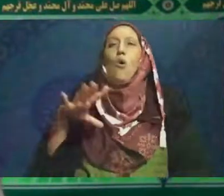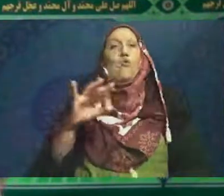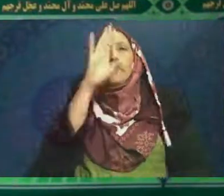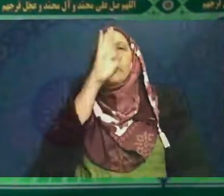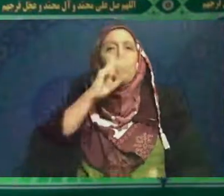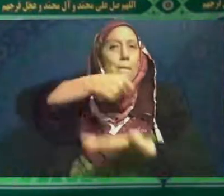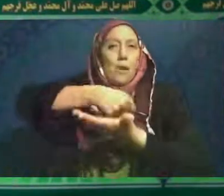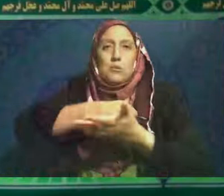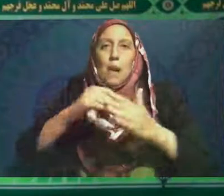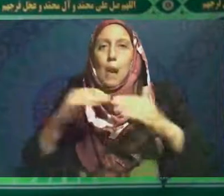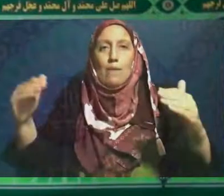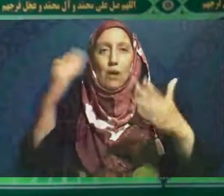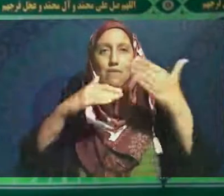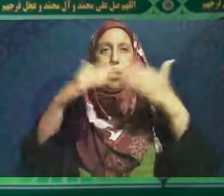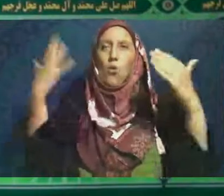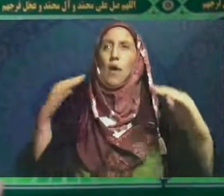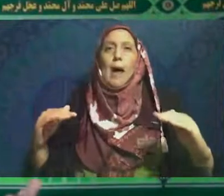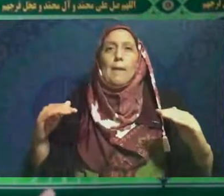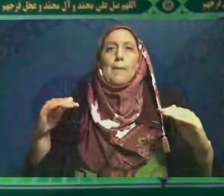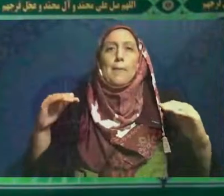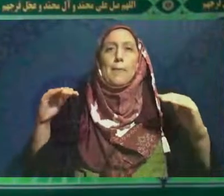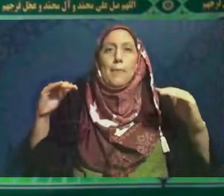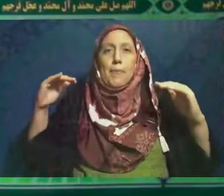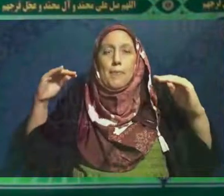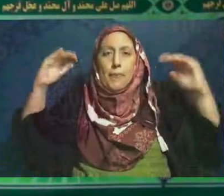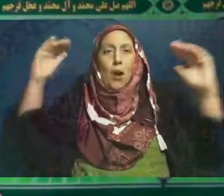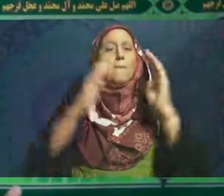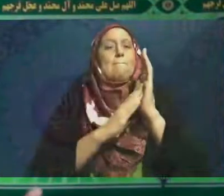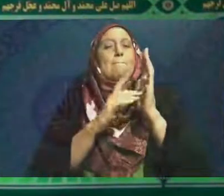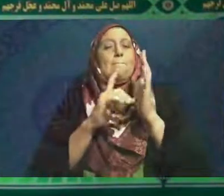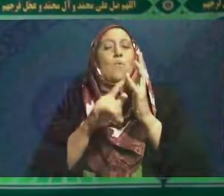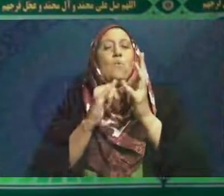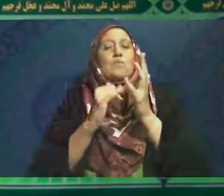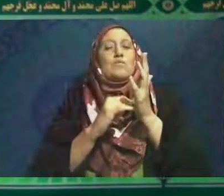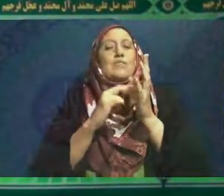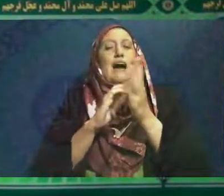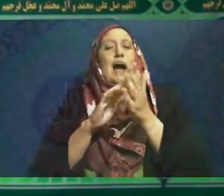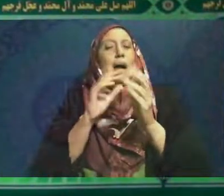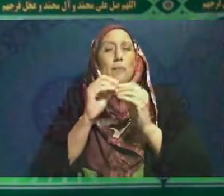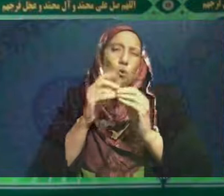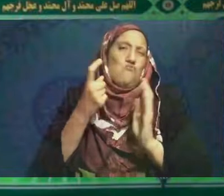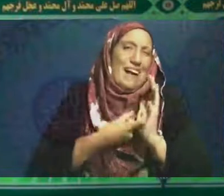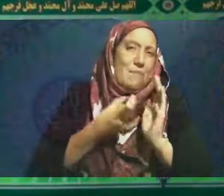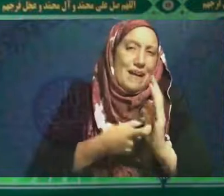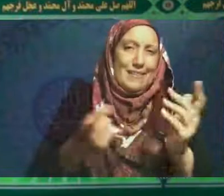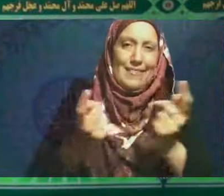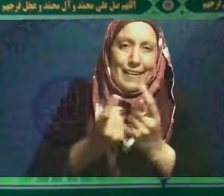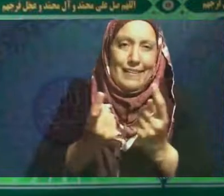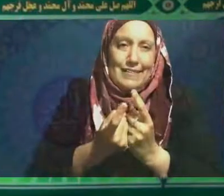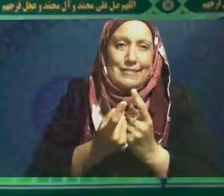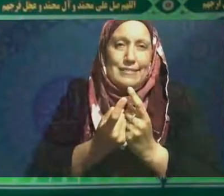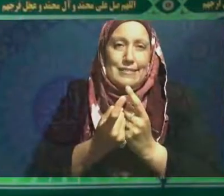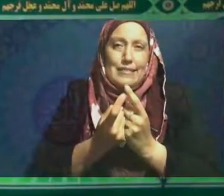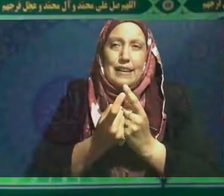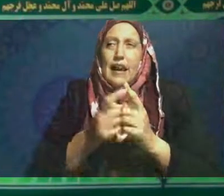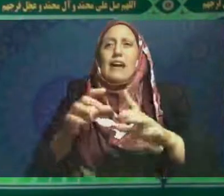elevate them. One of them is ziyarat of Ma'sumin and even the children of Ma'sumin, such as Fatima